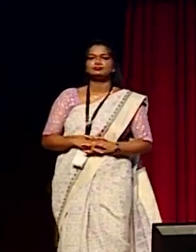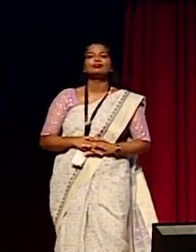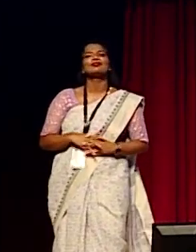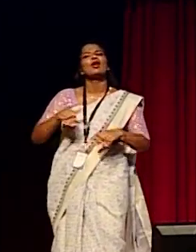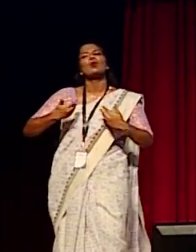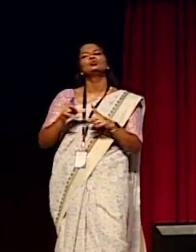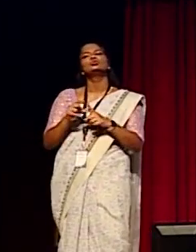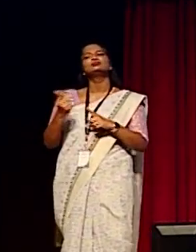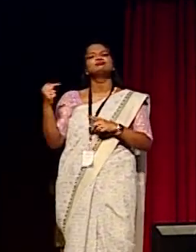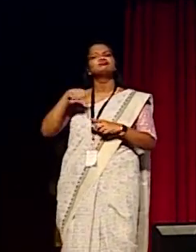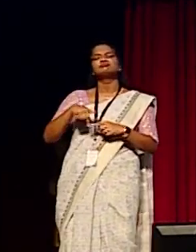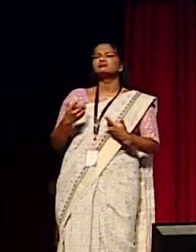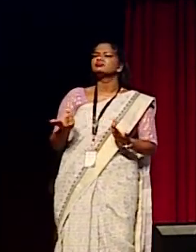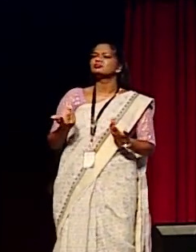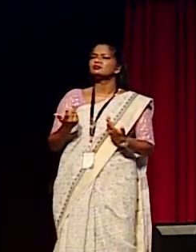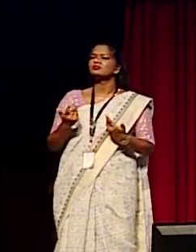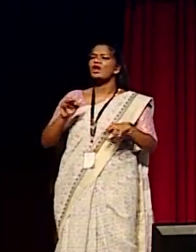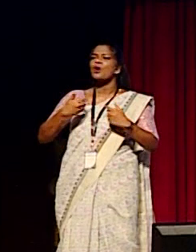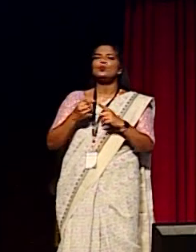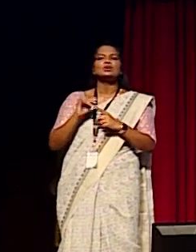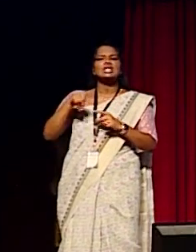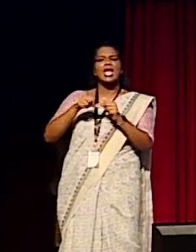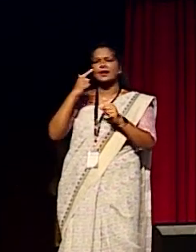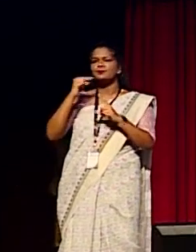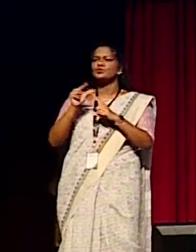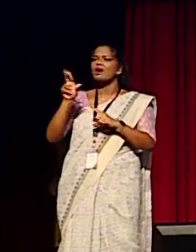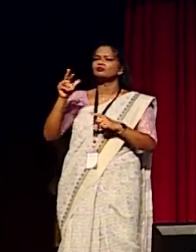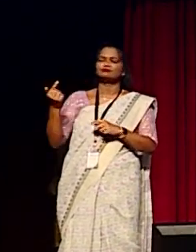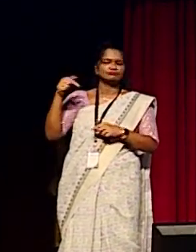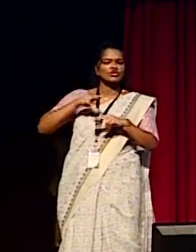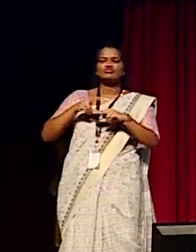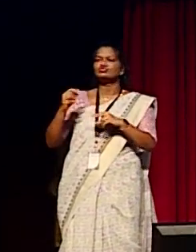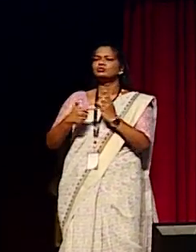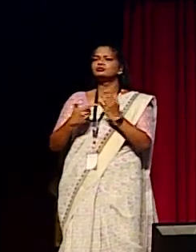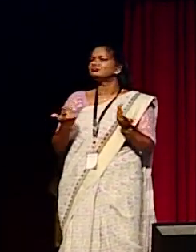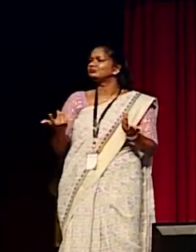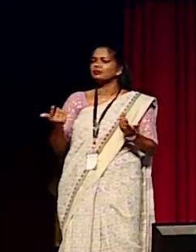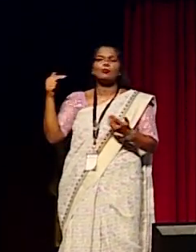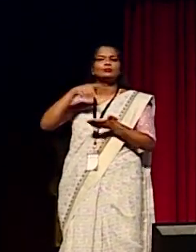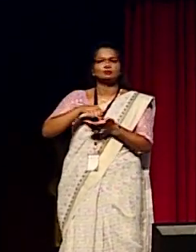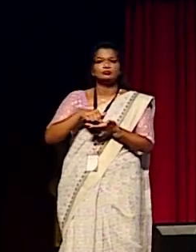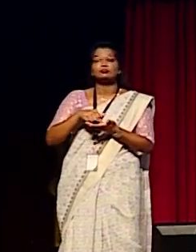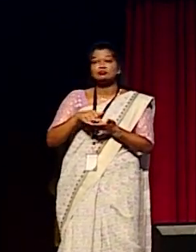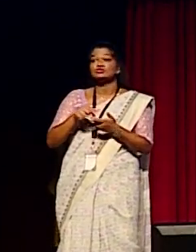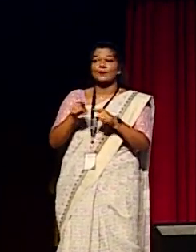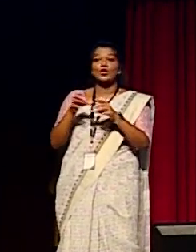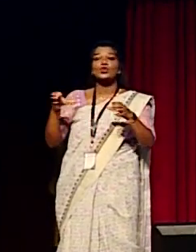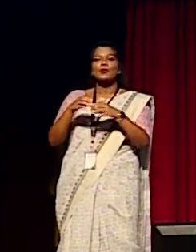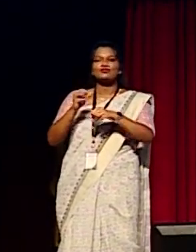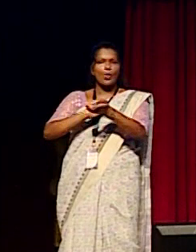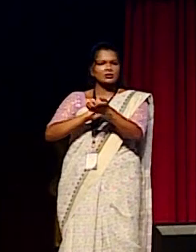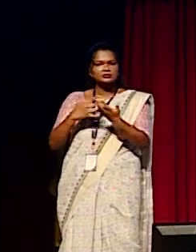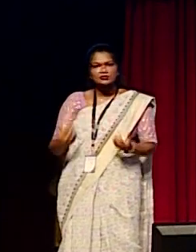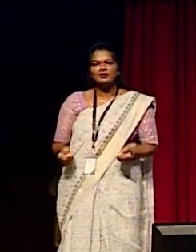So how did this come about? How did the Jaipur foot get where it did? So a group of doctors